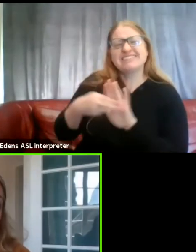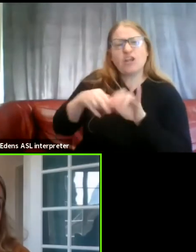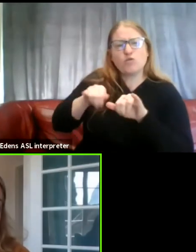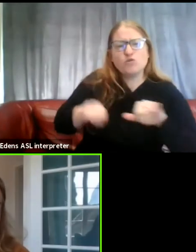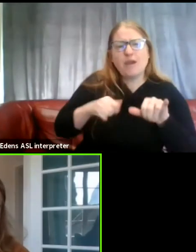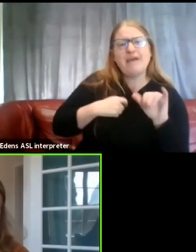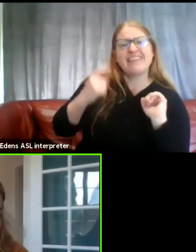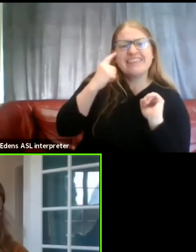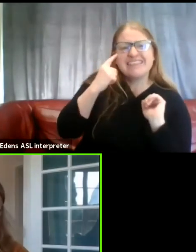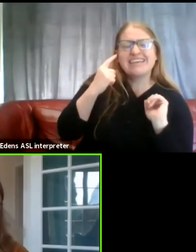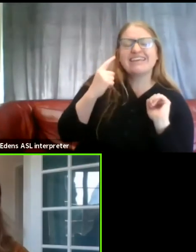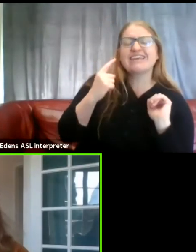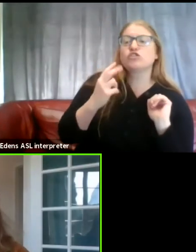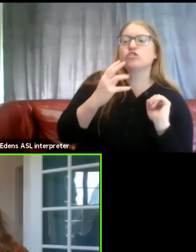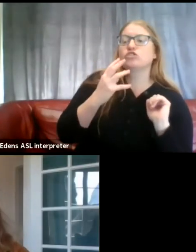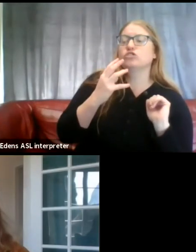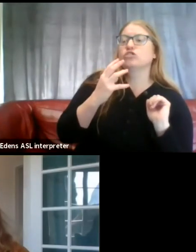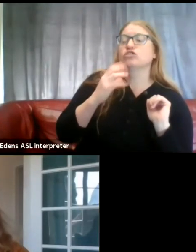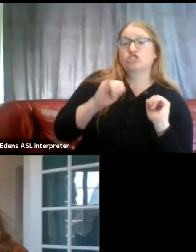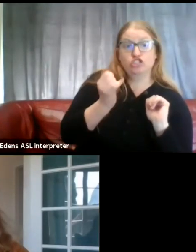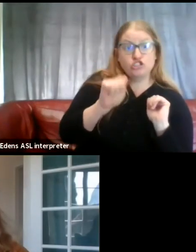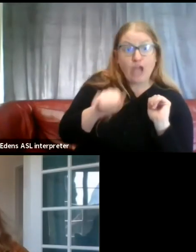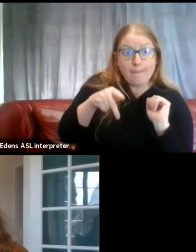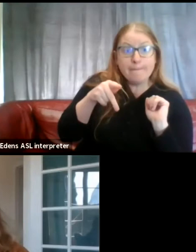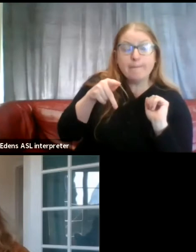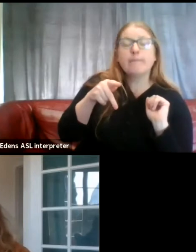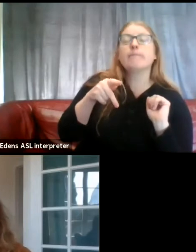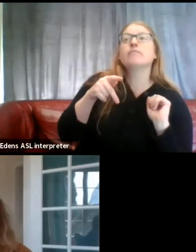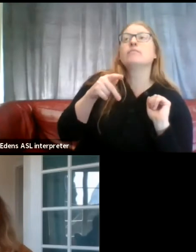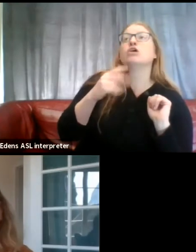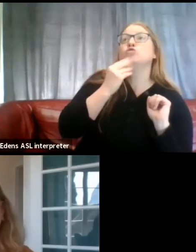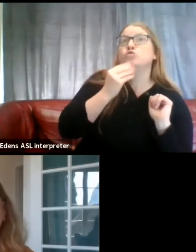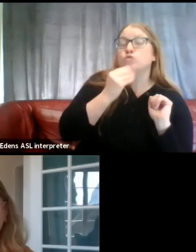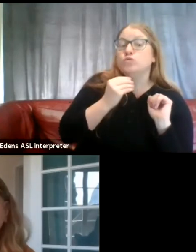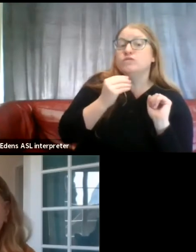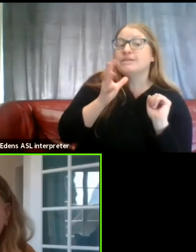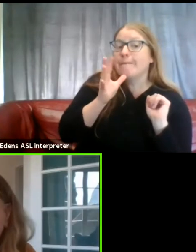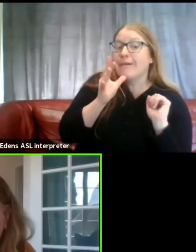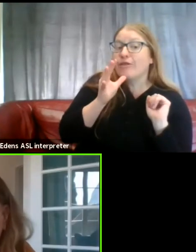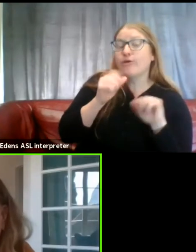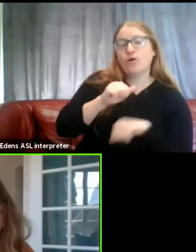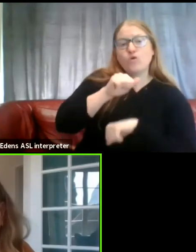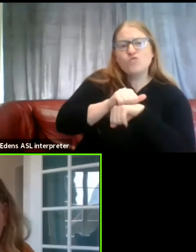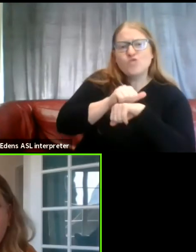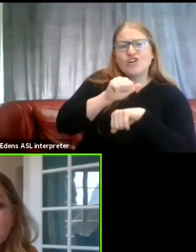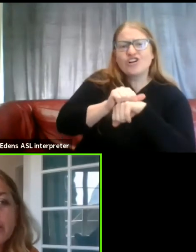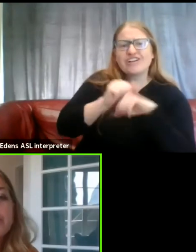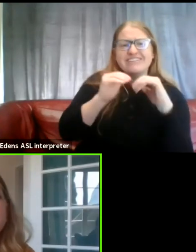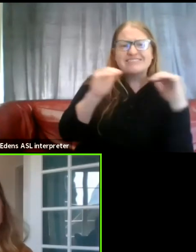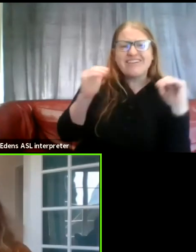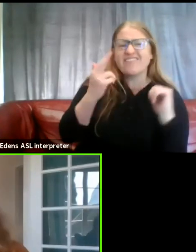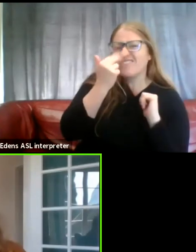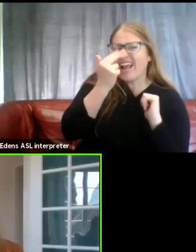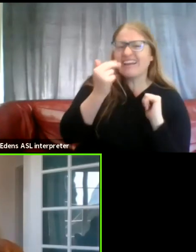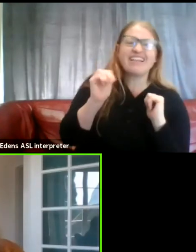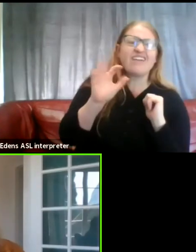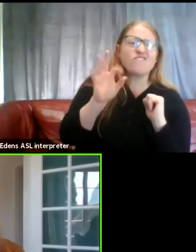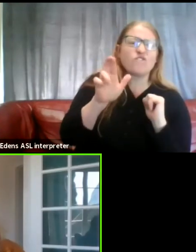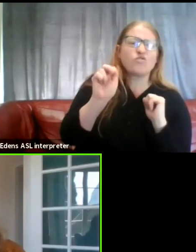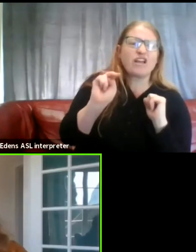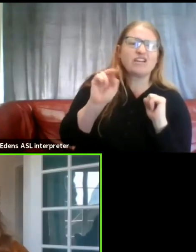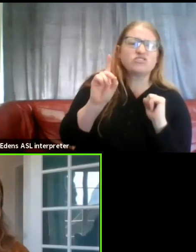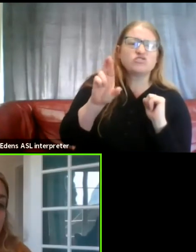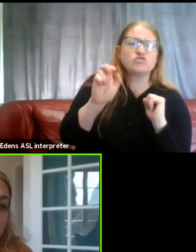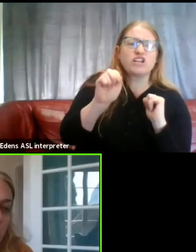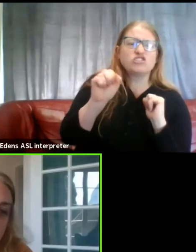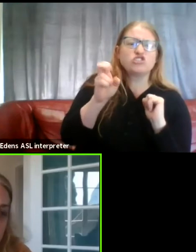of Jewish mother, I think of kind of working class funny lady like Fran Drescher or